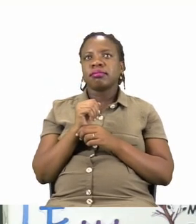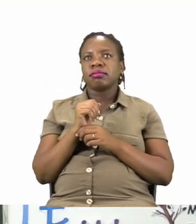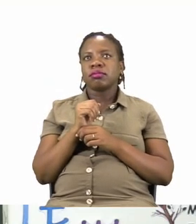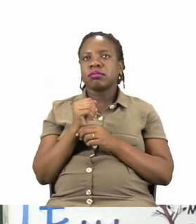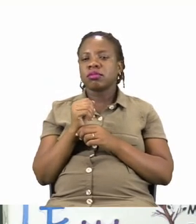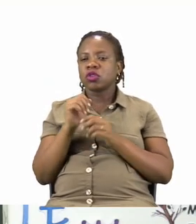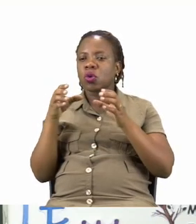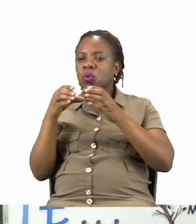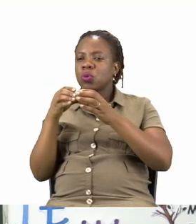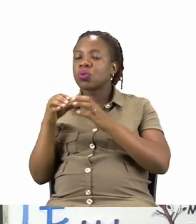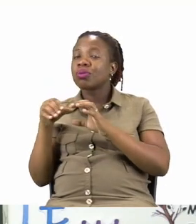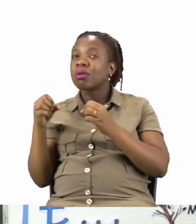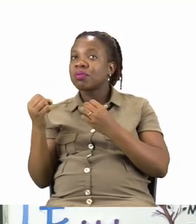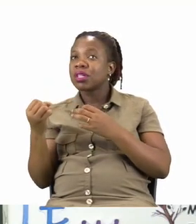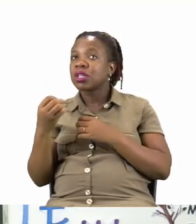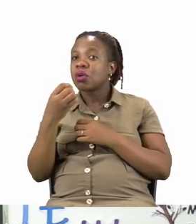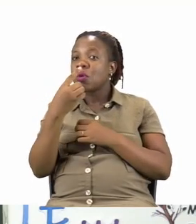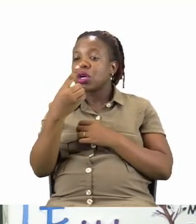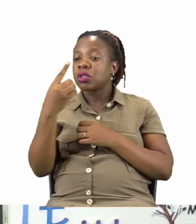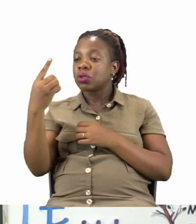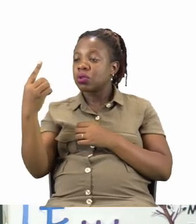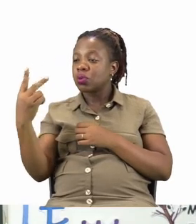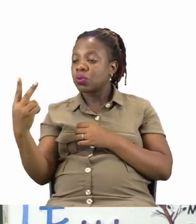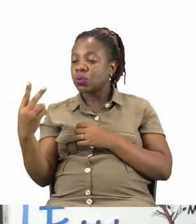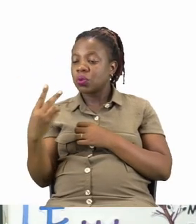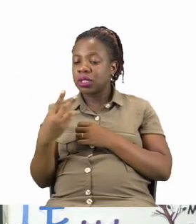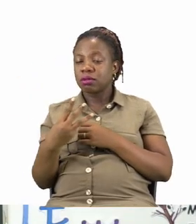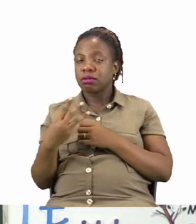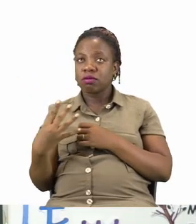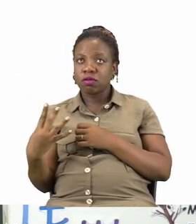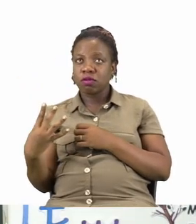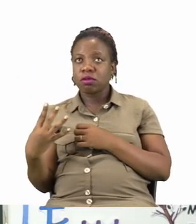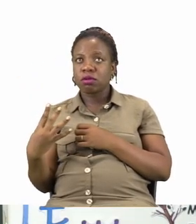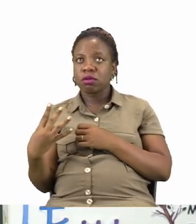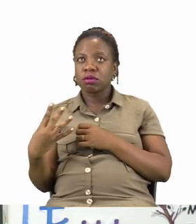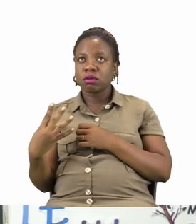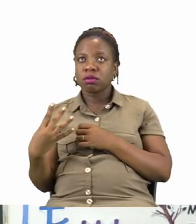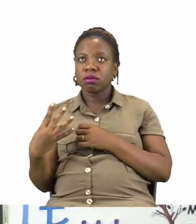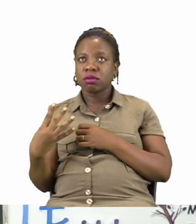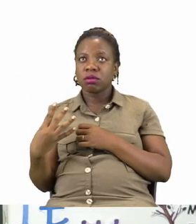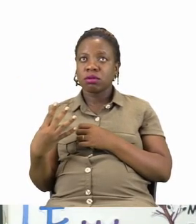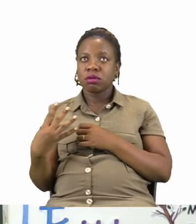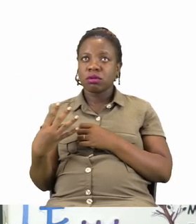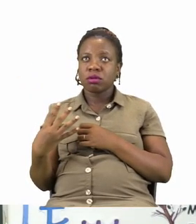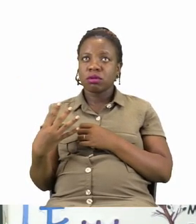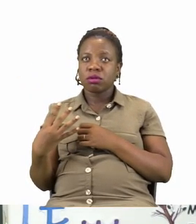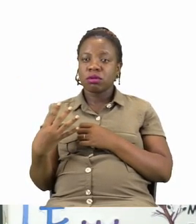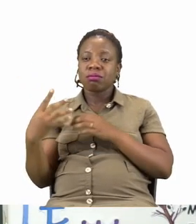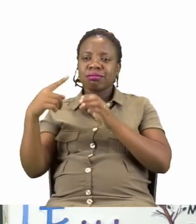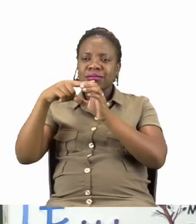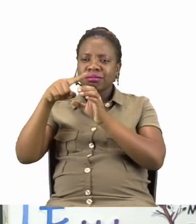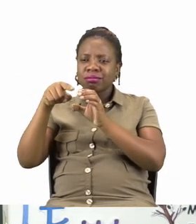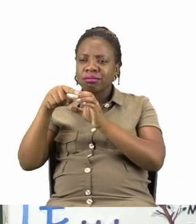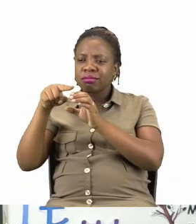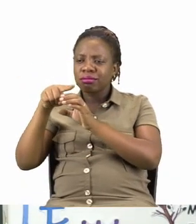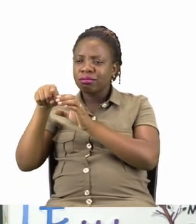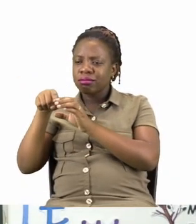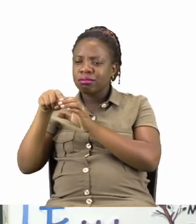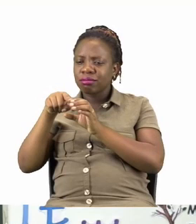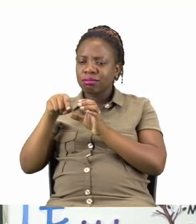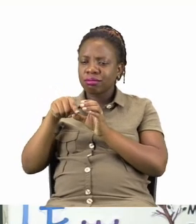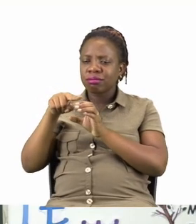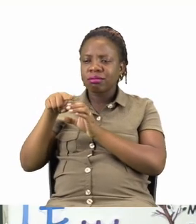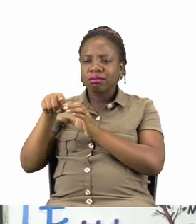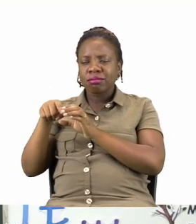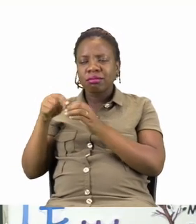1, 2, 3, 4 tens. Now when we have to